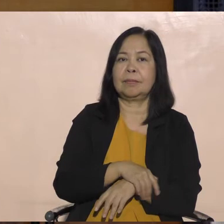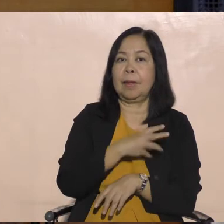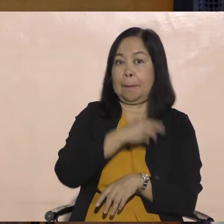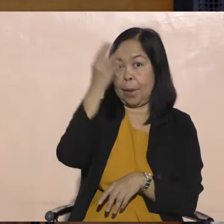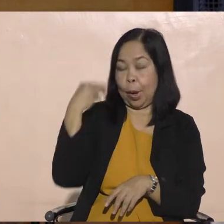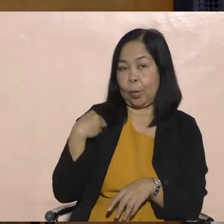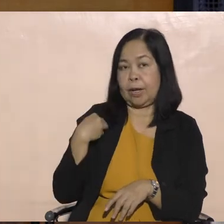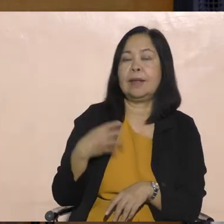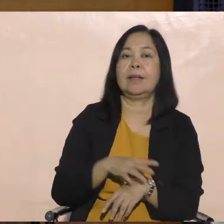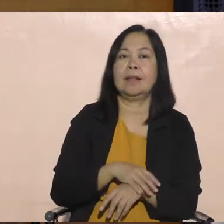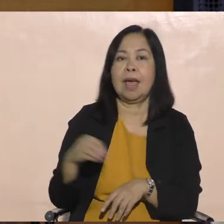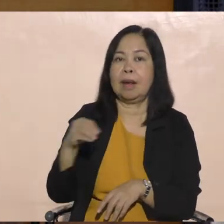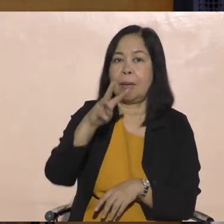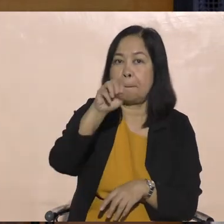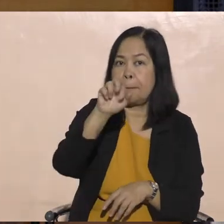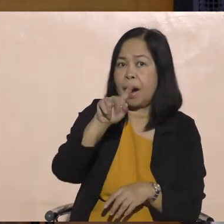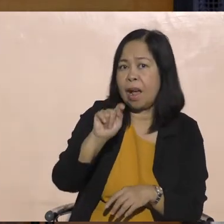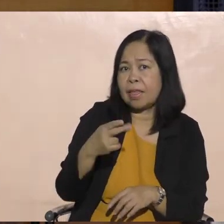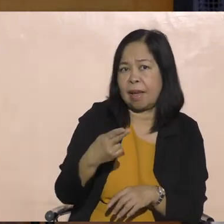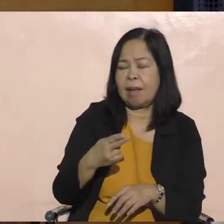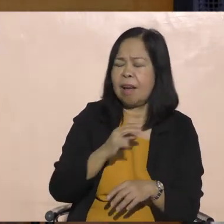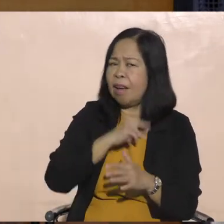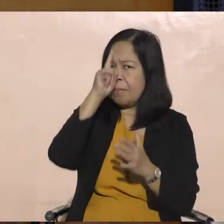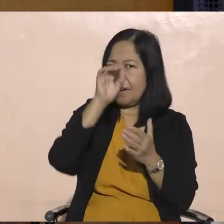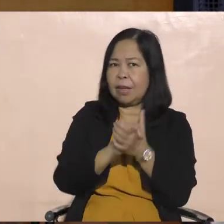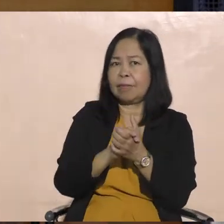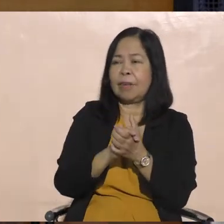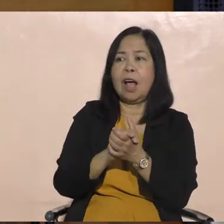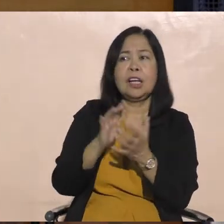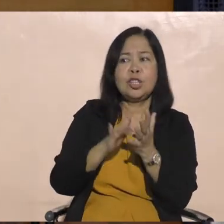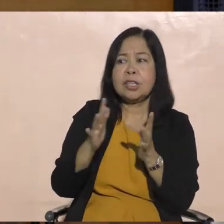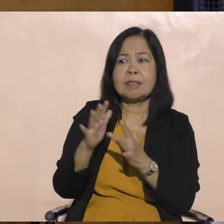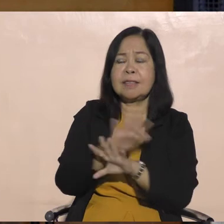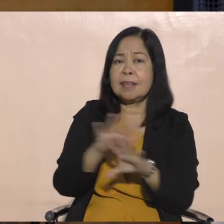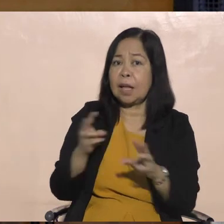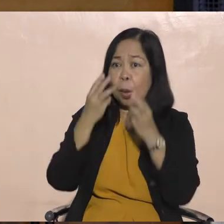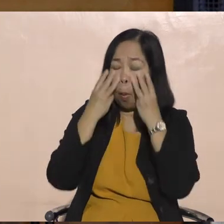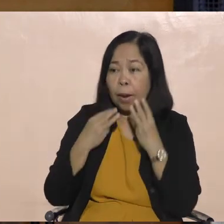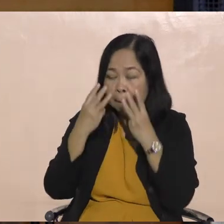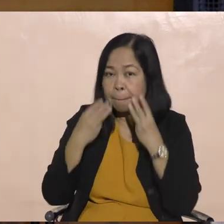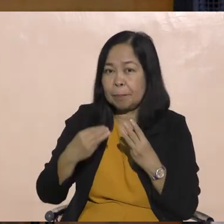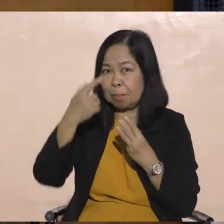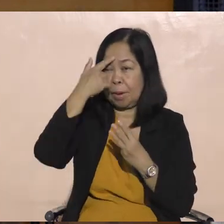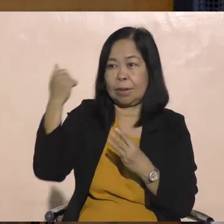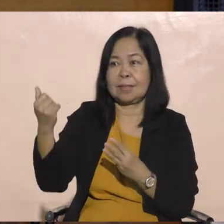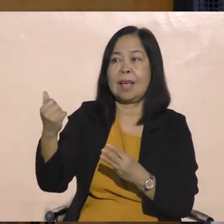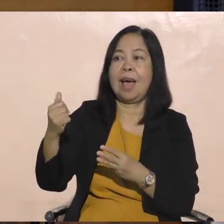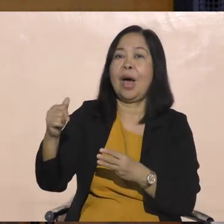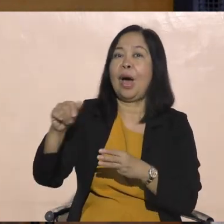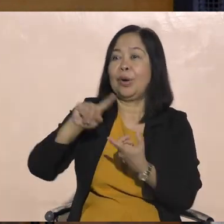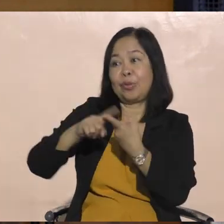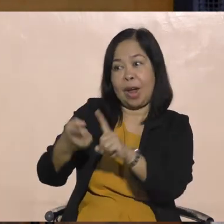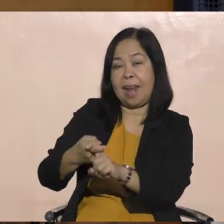Now, I believe Jesus did not weep because his friend died. Nagtuo, mga kaigsunan, nga